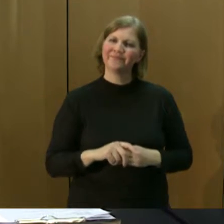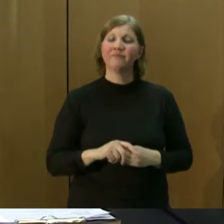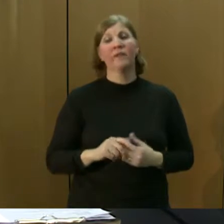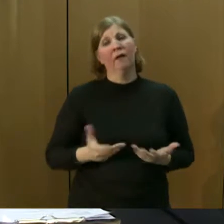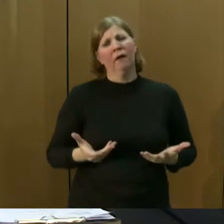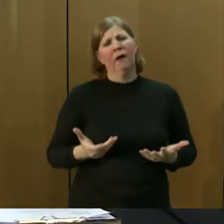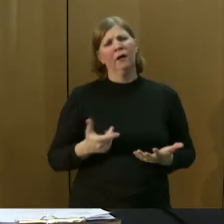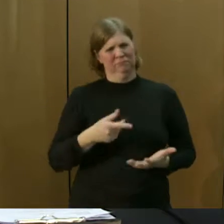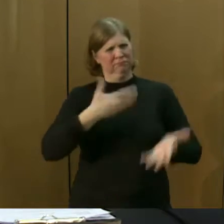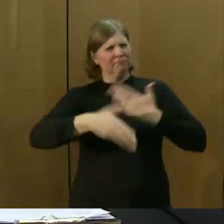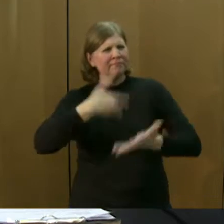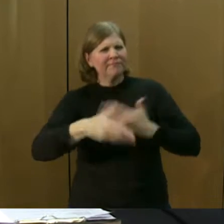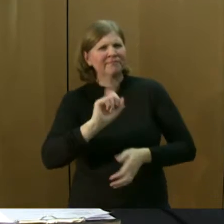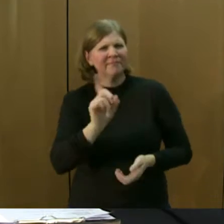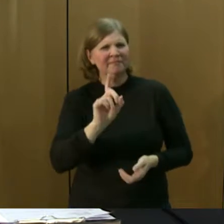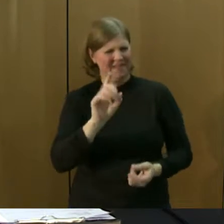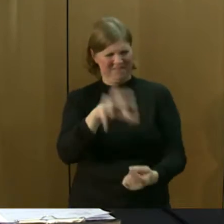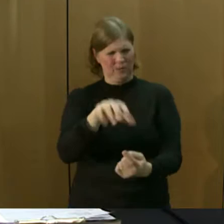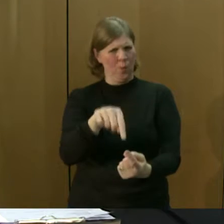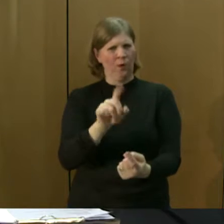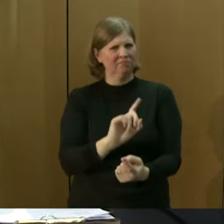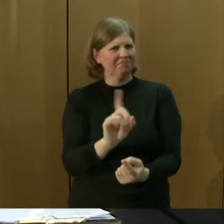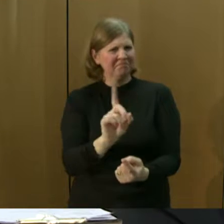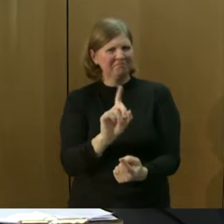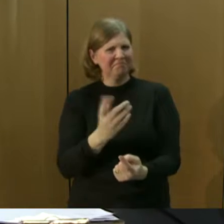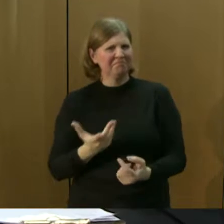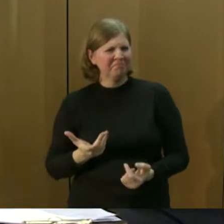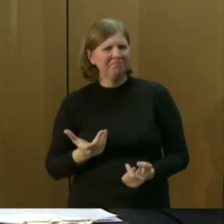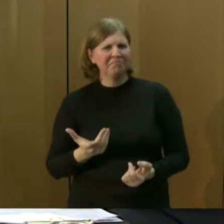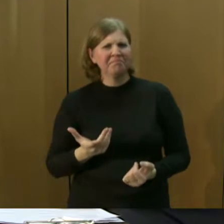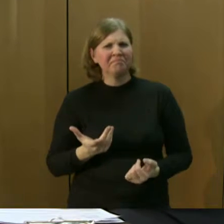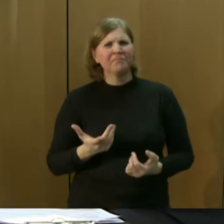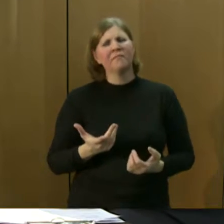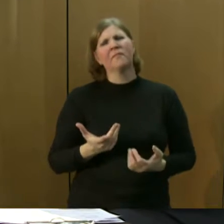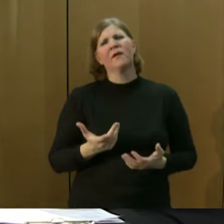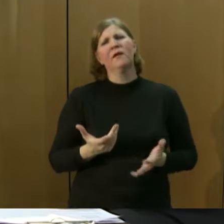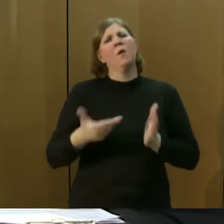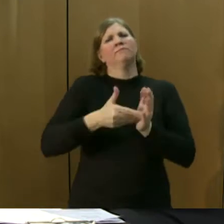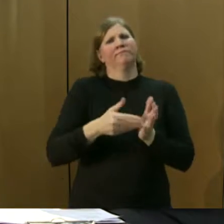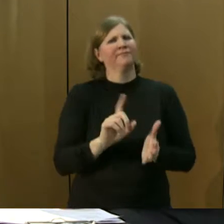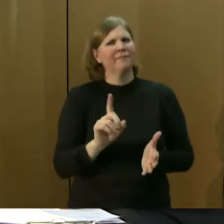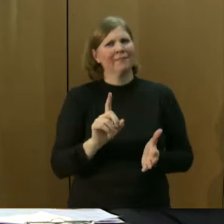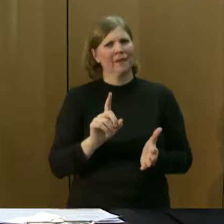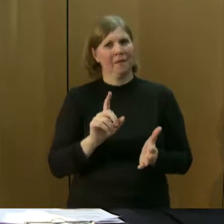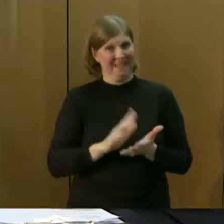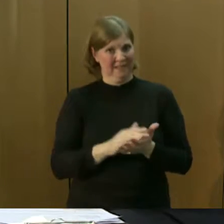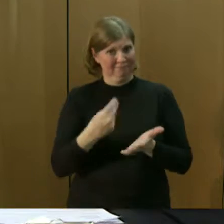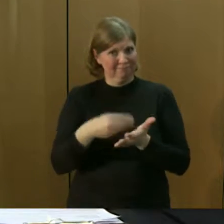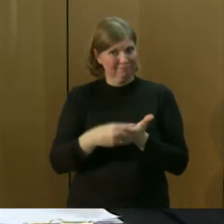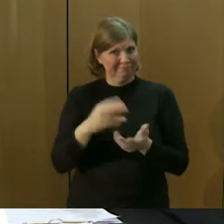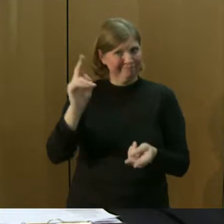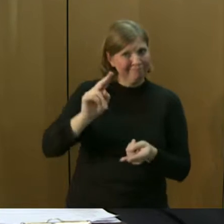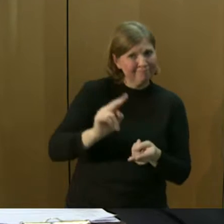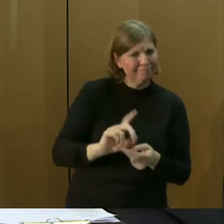you would approach venues, what the various deals are, and then I'll talk with Mary about how she secures venues and